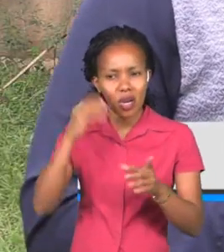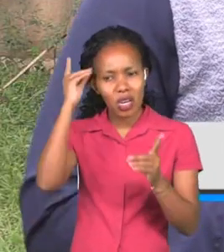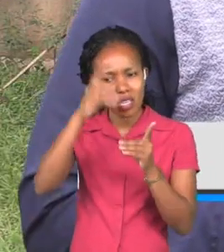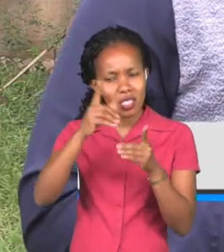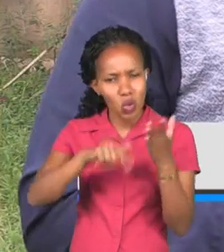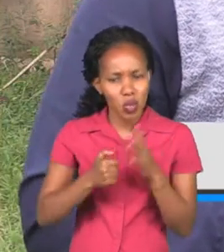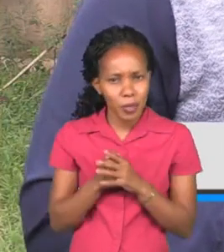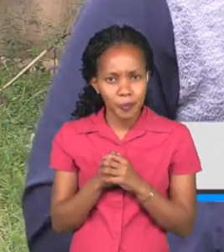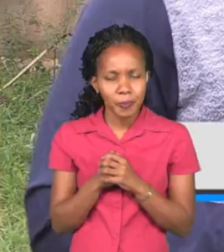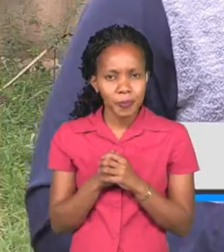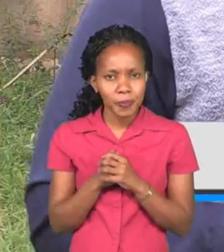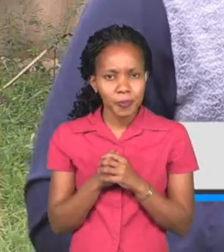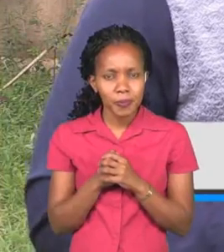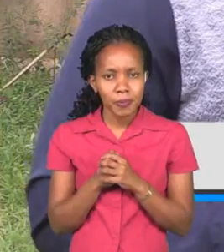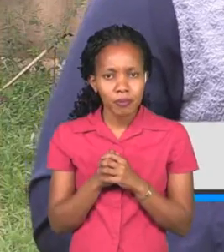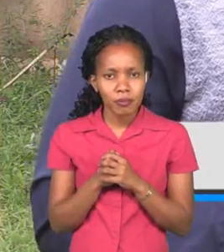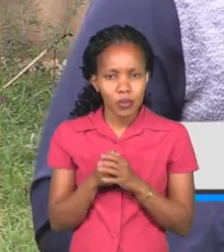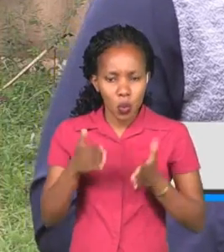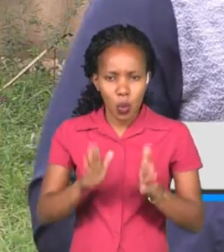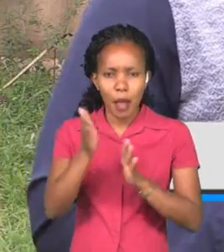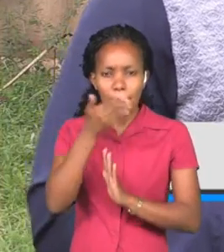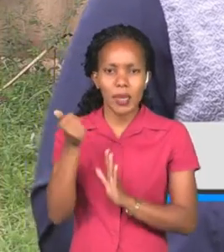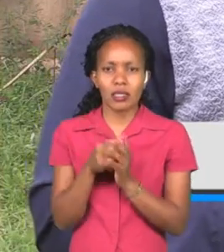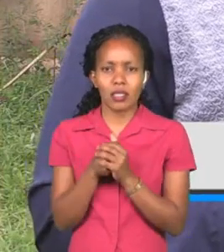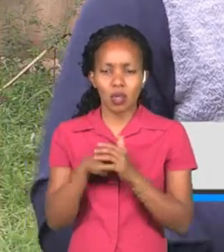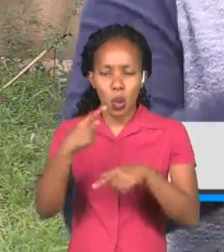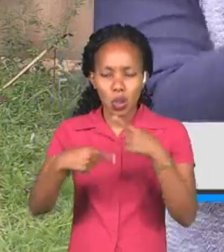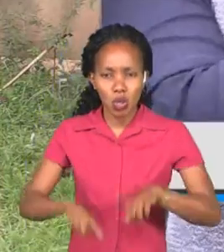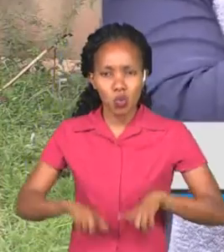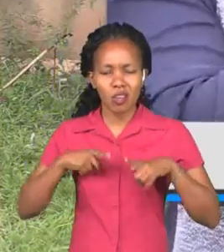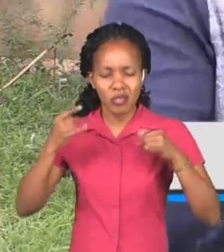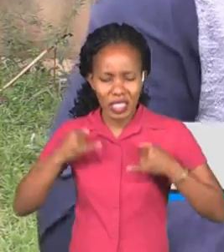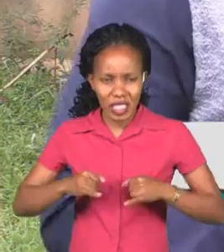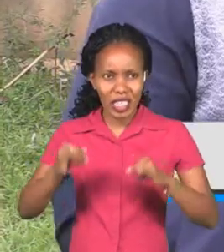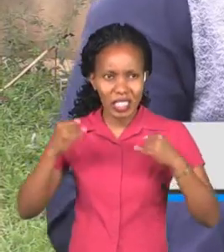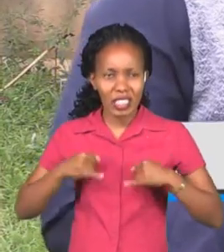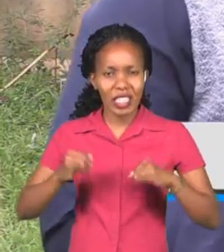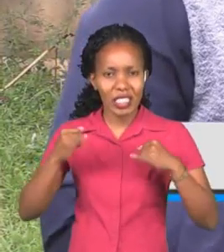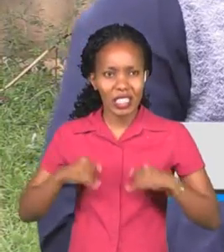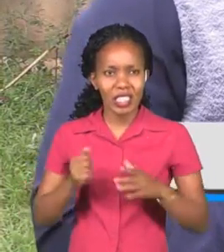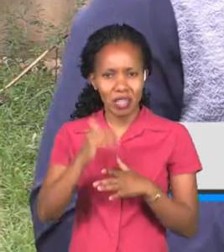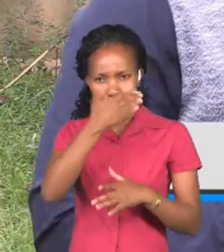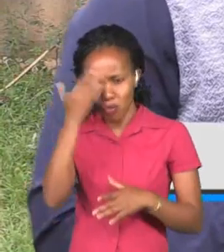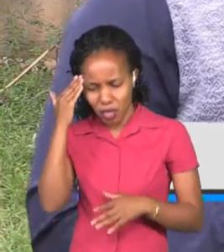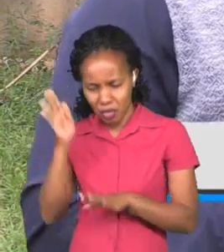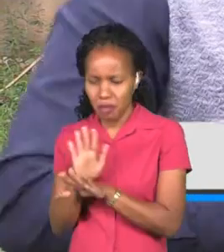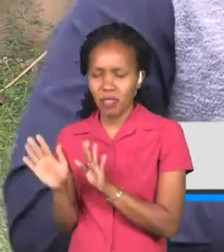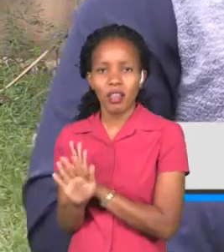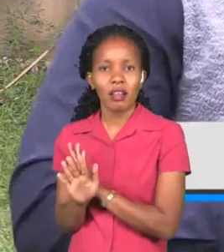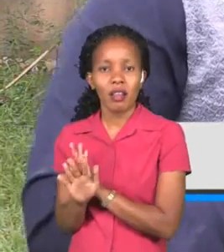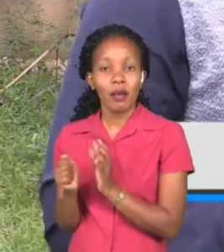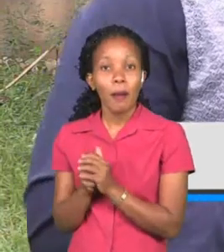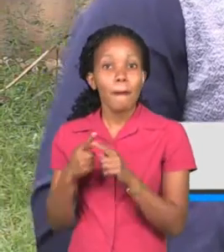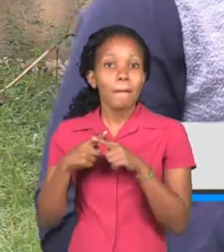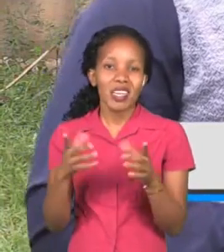know, have found that the best way to cope is to just and try to put it in their past. But